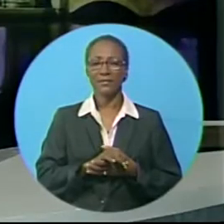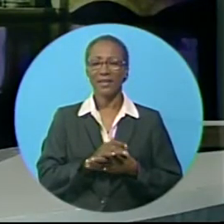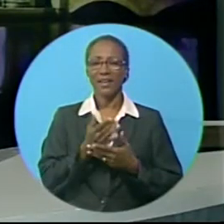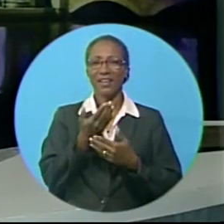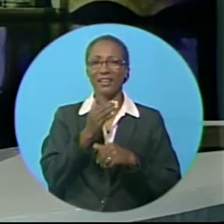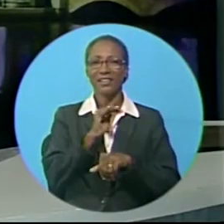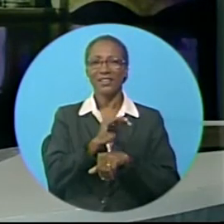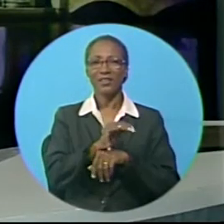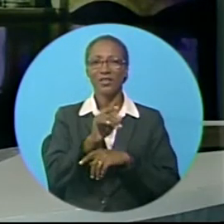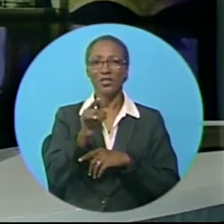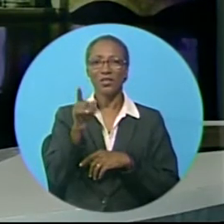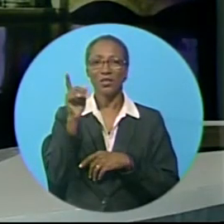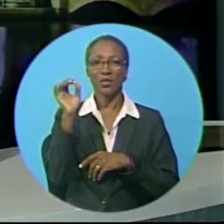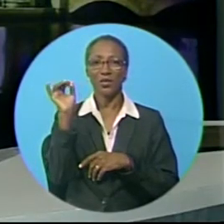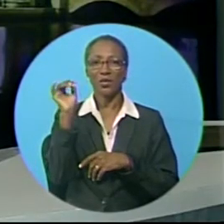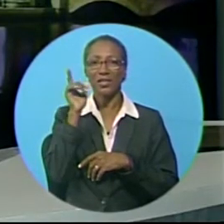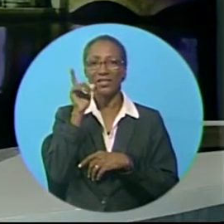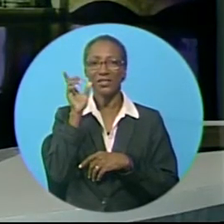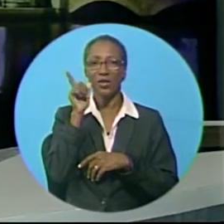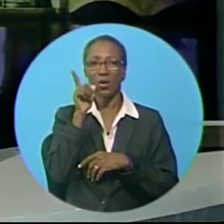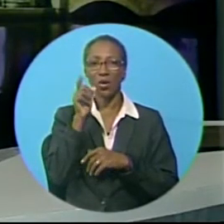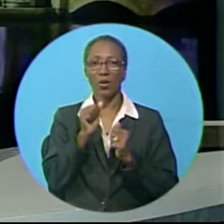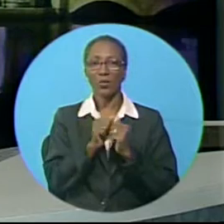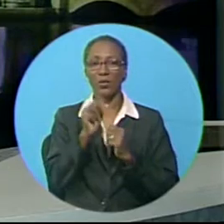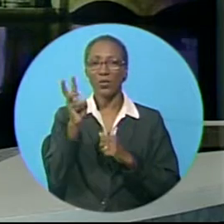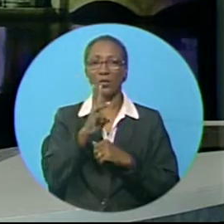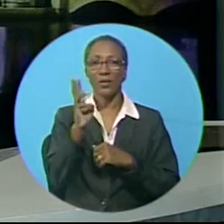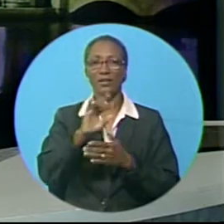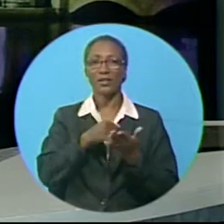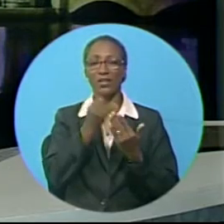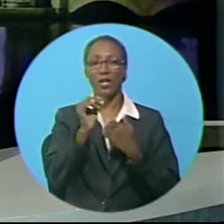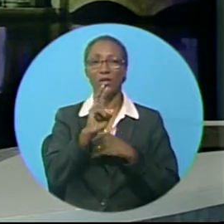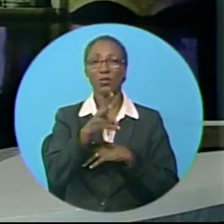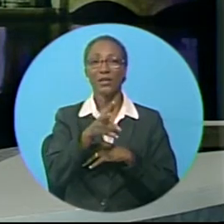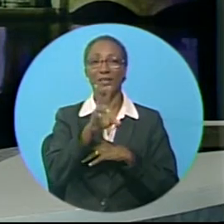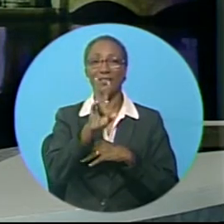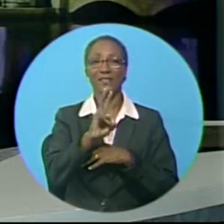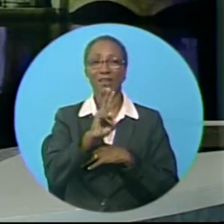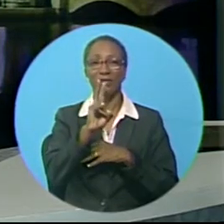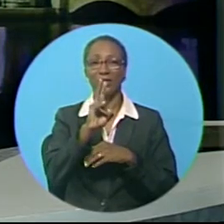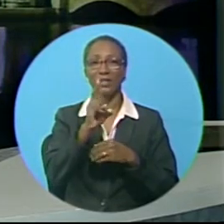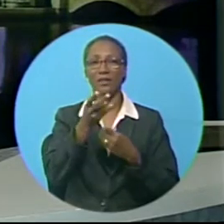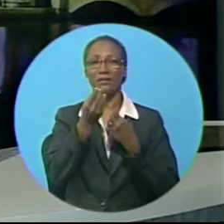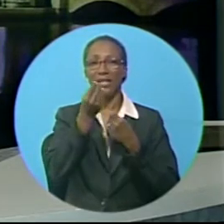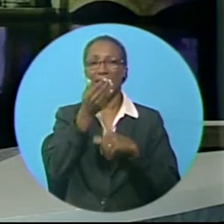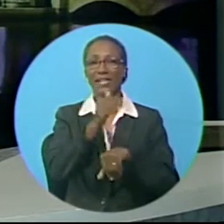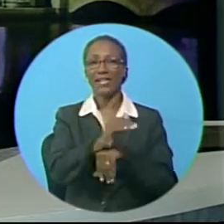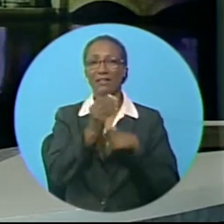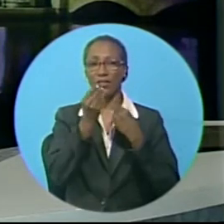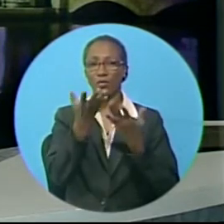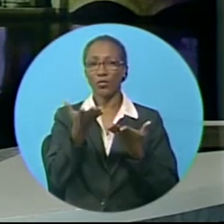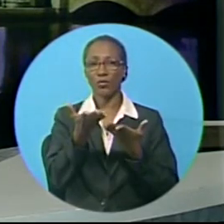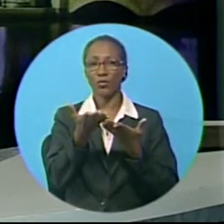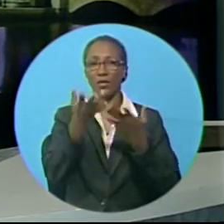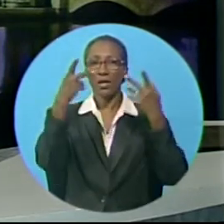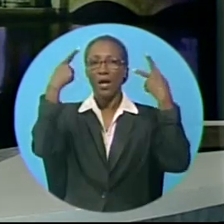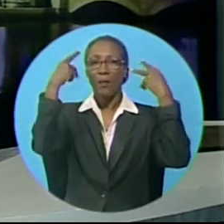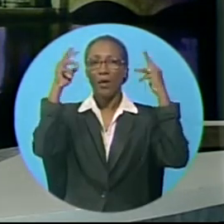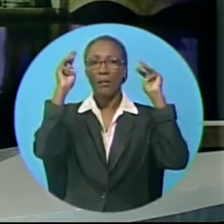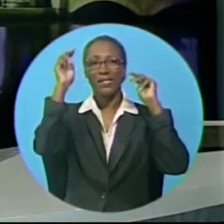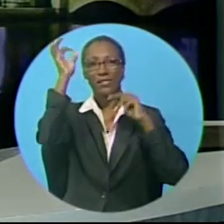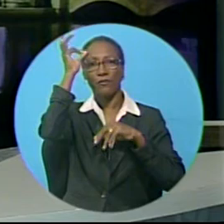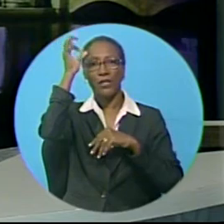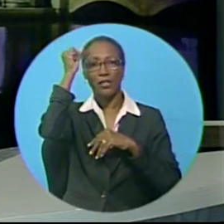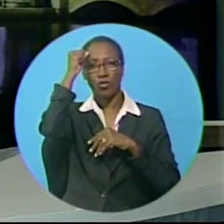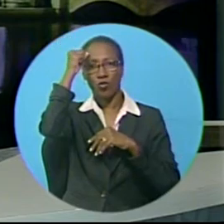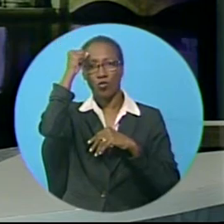And a very good evening to you. I'm Lisa Lord with the Wednesday, January 27th edition of the CBC Evening News and our top story. Prime Minister